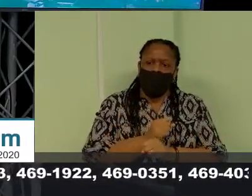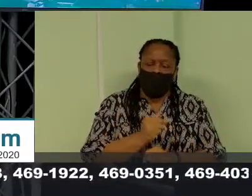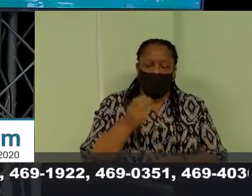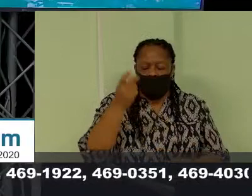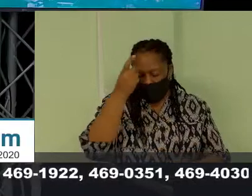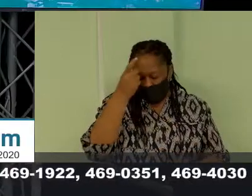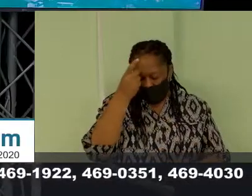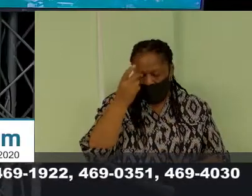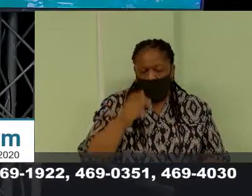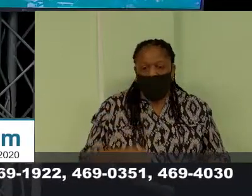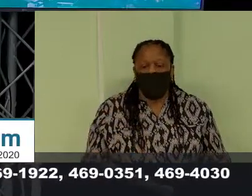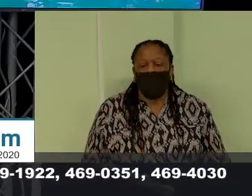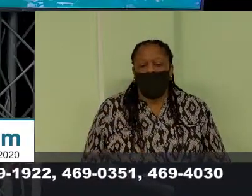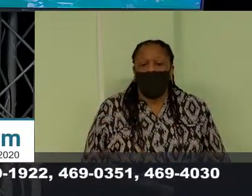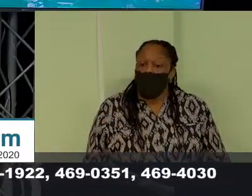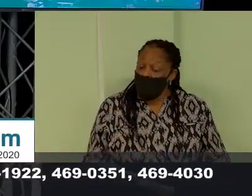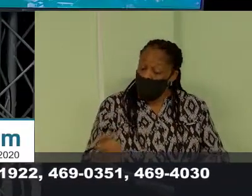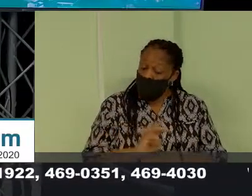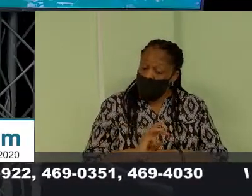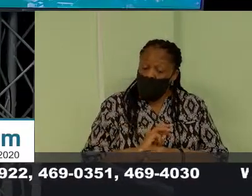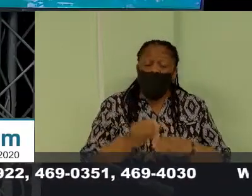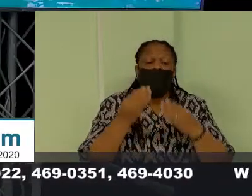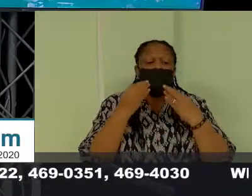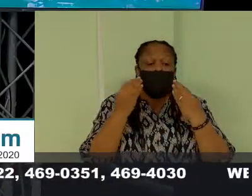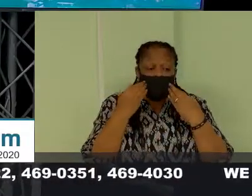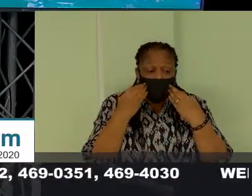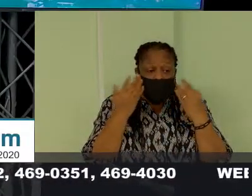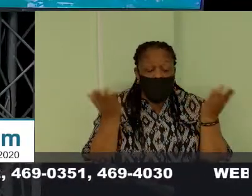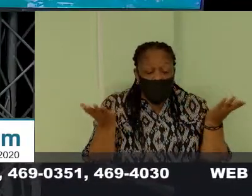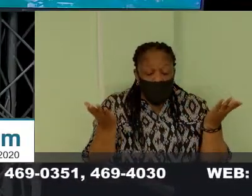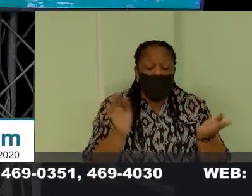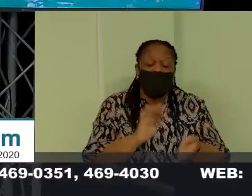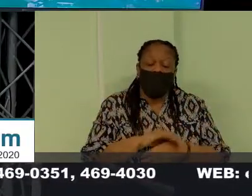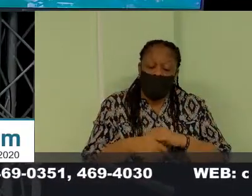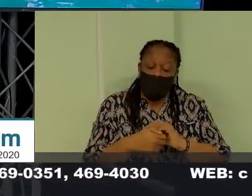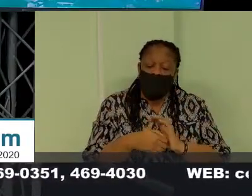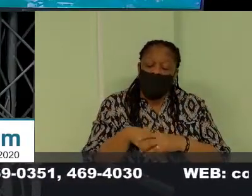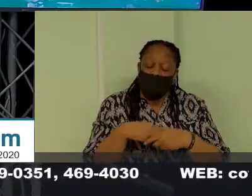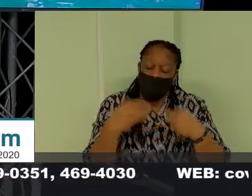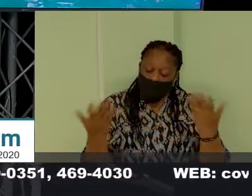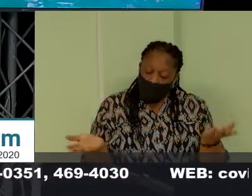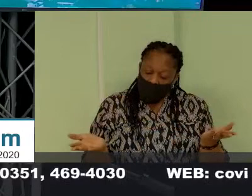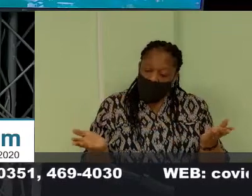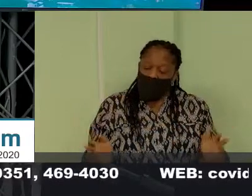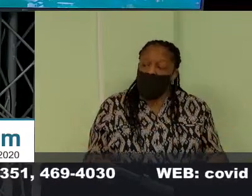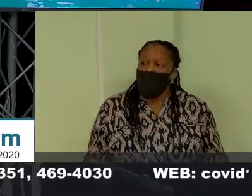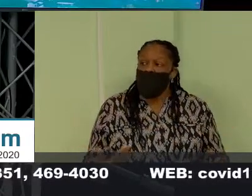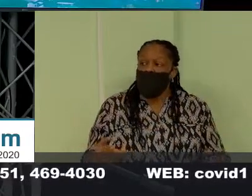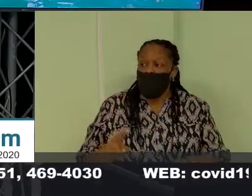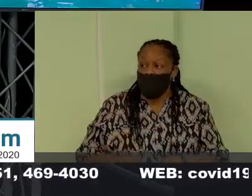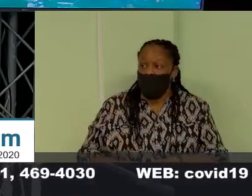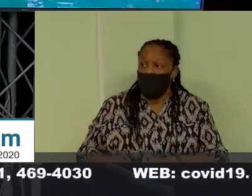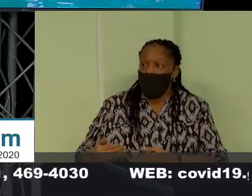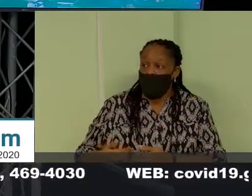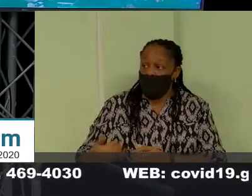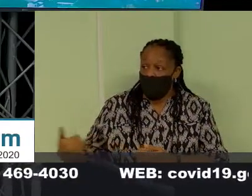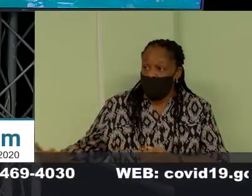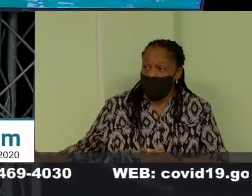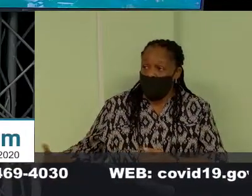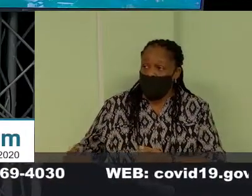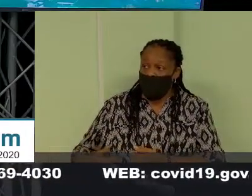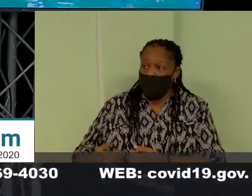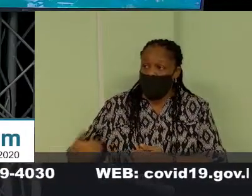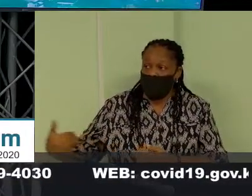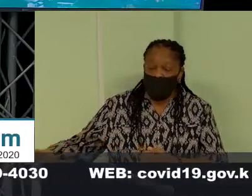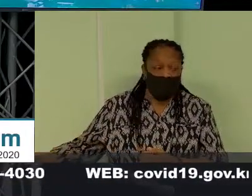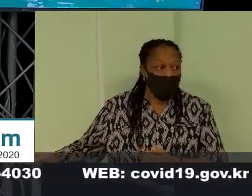once you wear your mask when you're traveling, you properly sanitize, etc., and you try to see if you can stay as